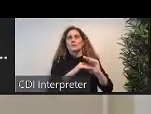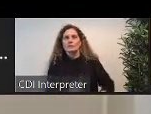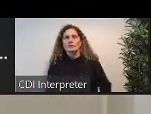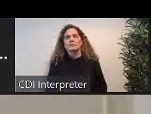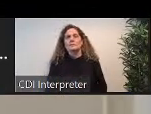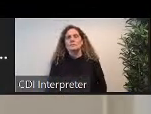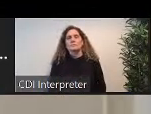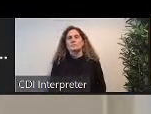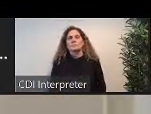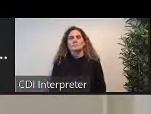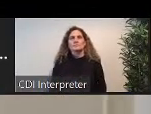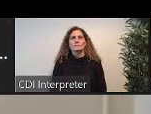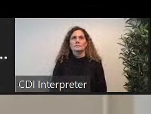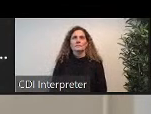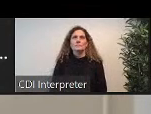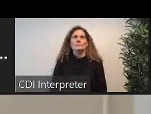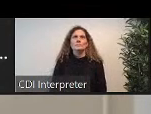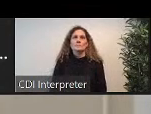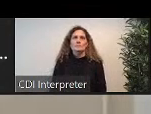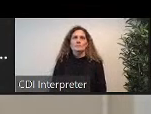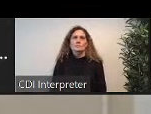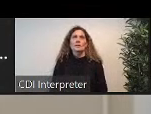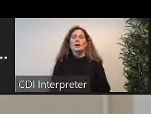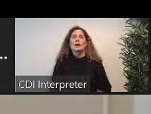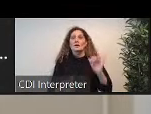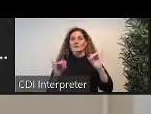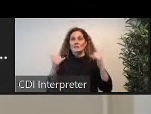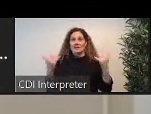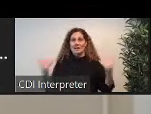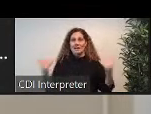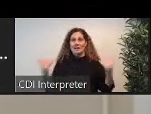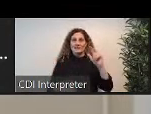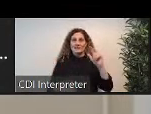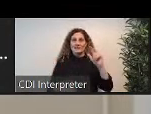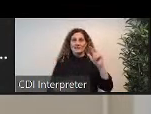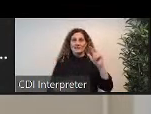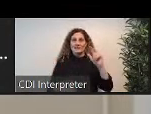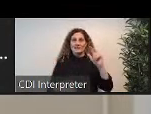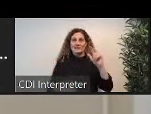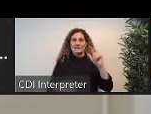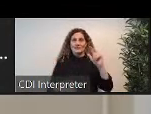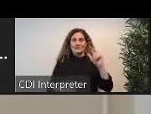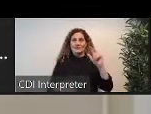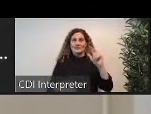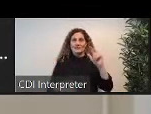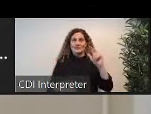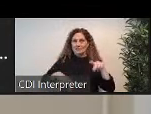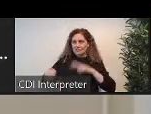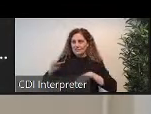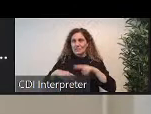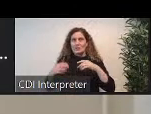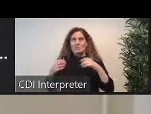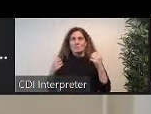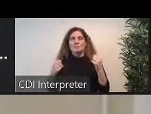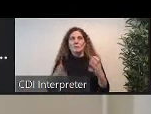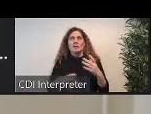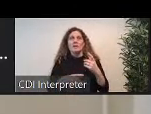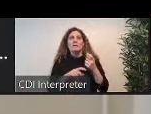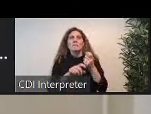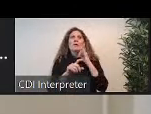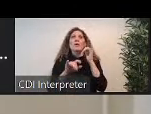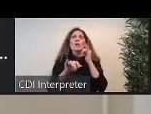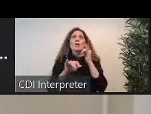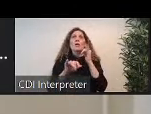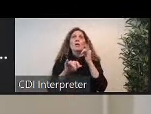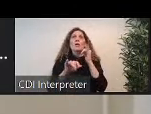to file their income taxes and are reviewing all their finances from the past year and looking ahead for what's ahead in 2021, this